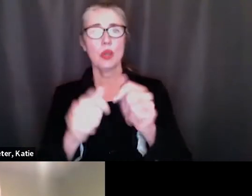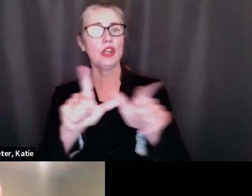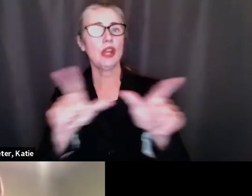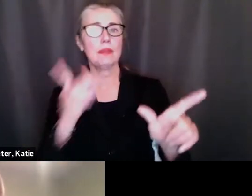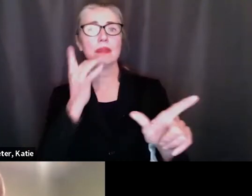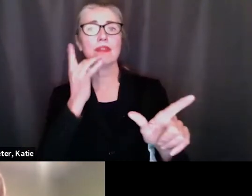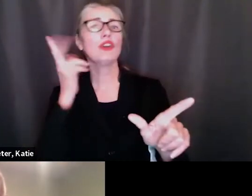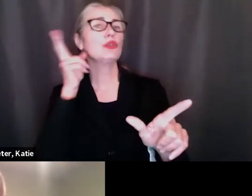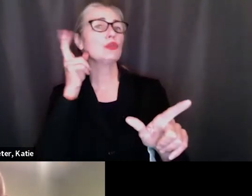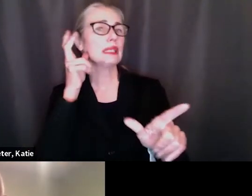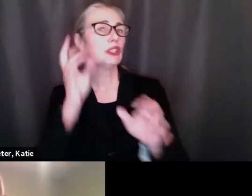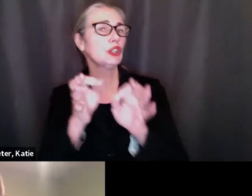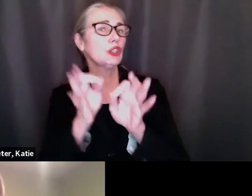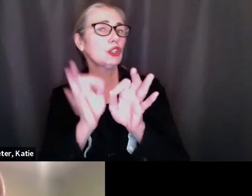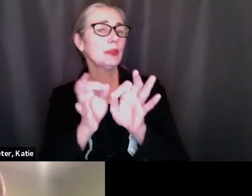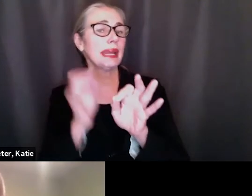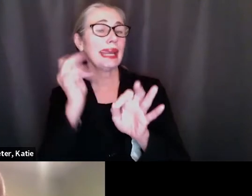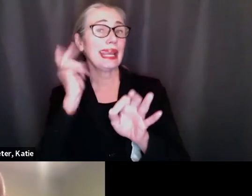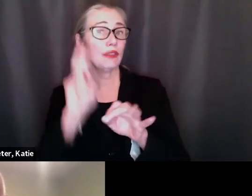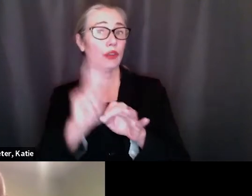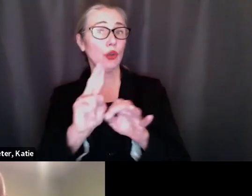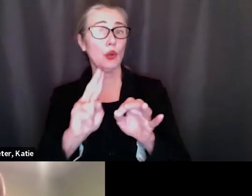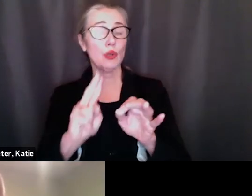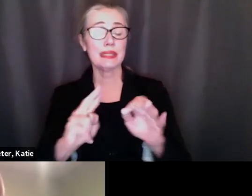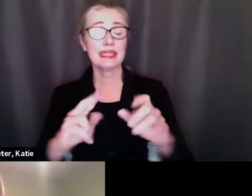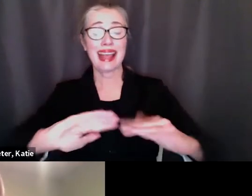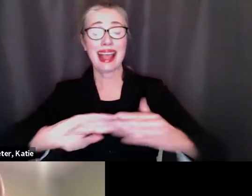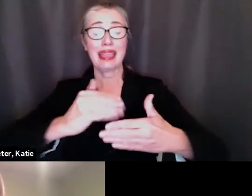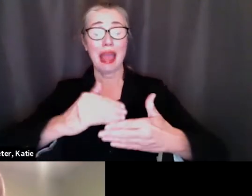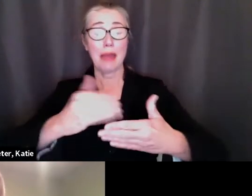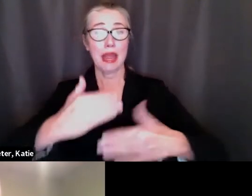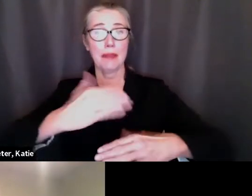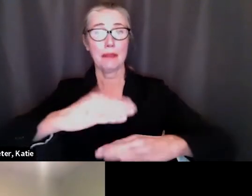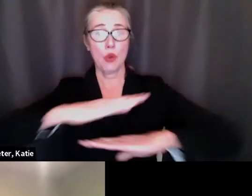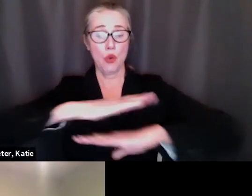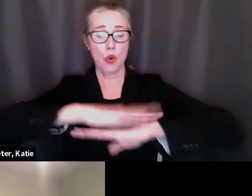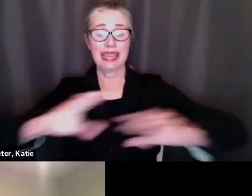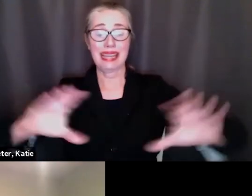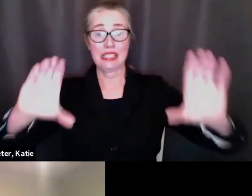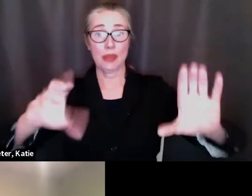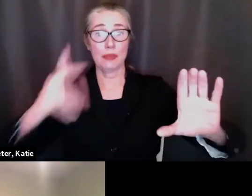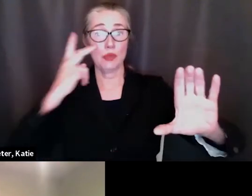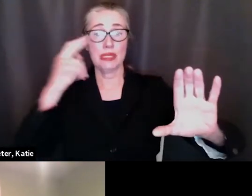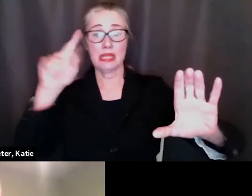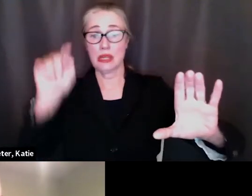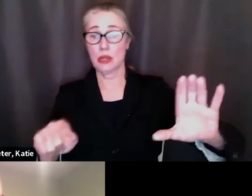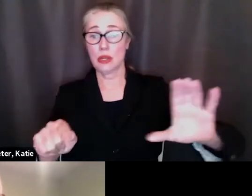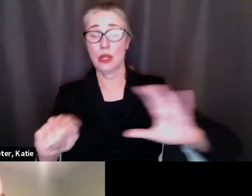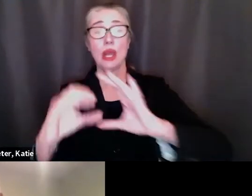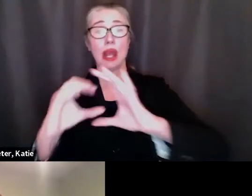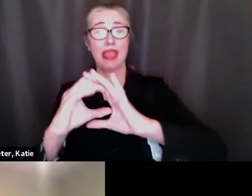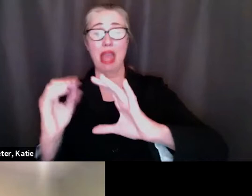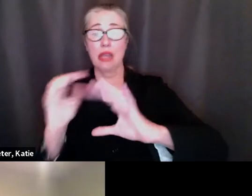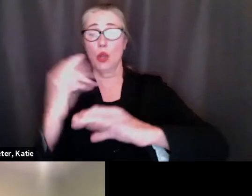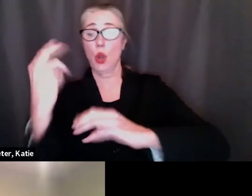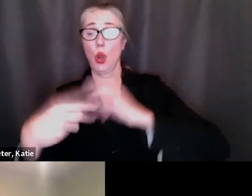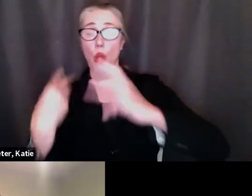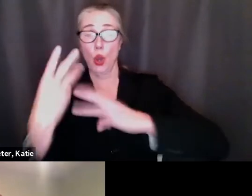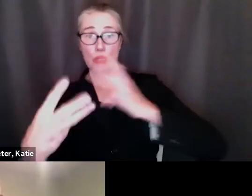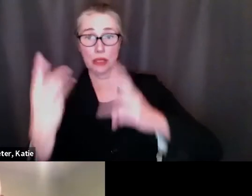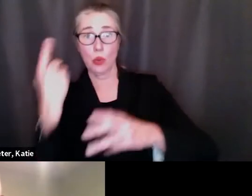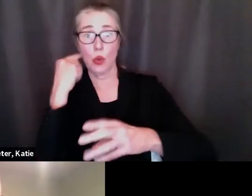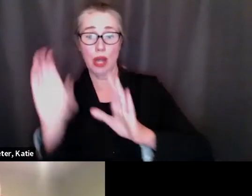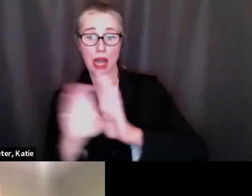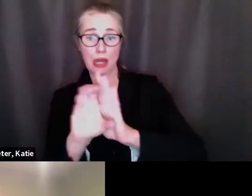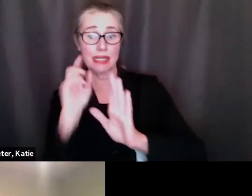interpretation if you are using a laptop or a desktop at the bottom right of your screen you will see a globe icon that says interpretation